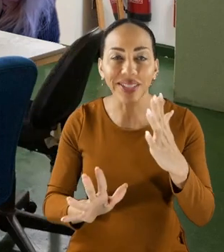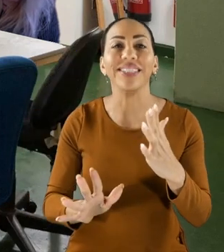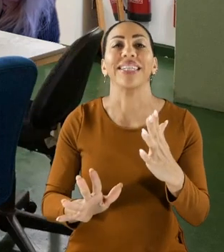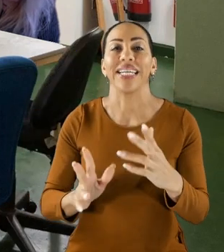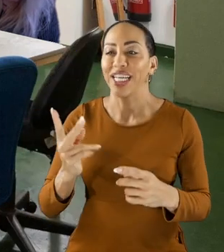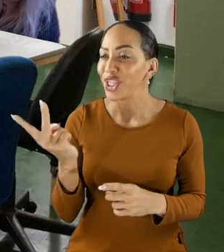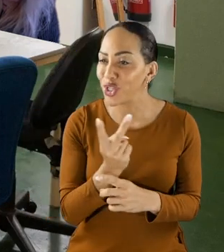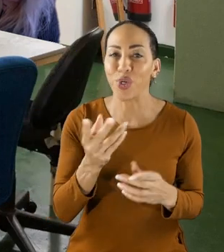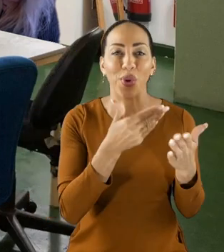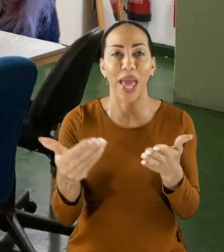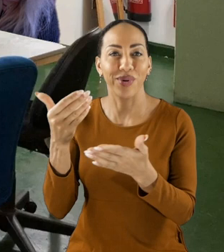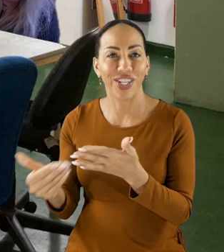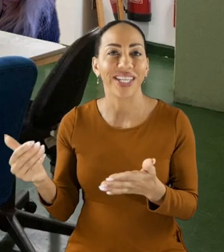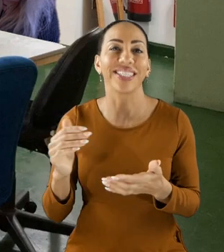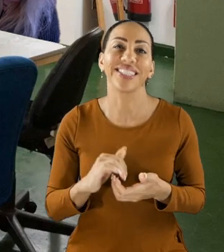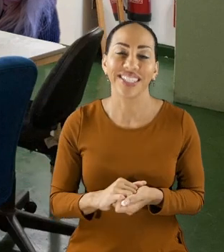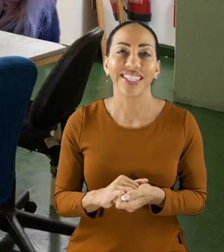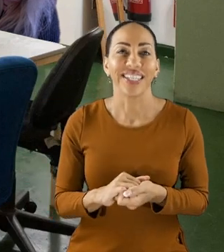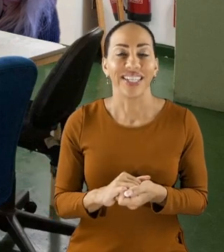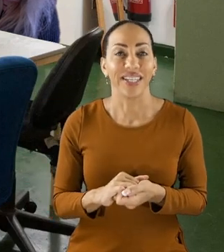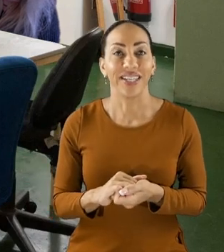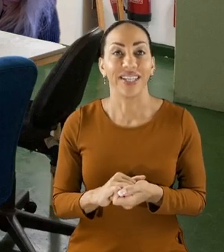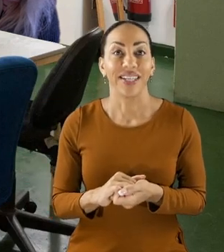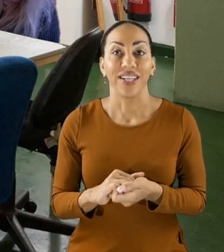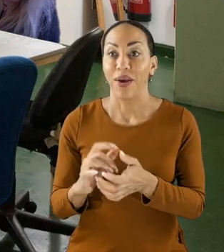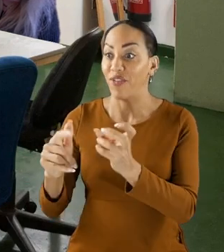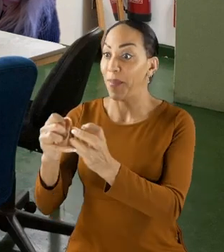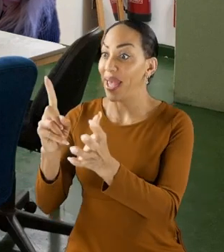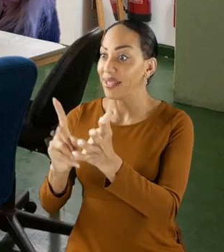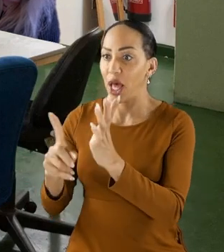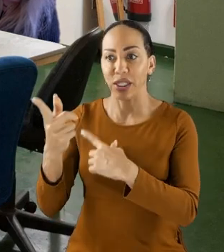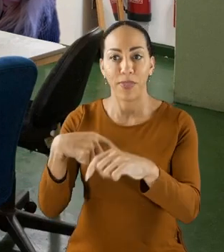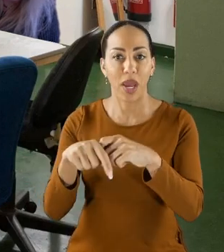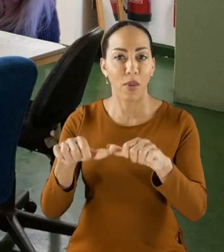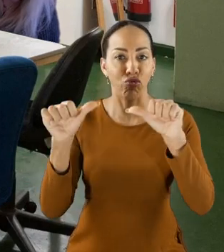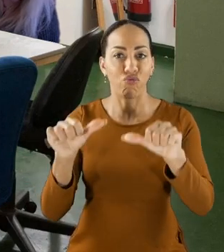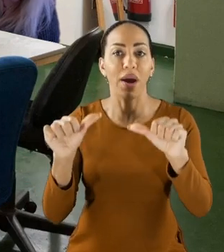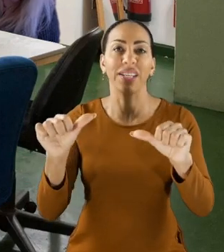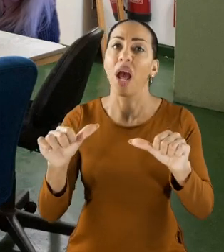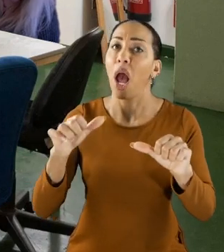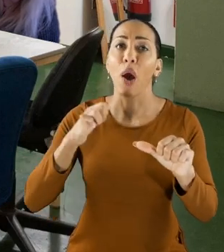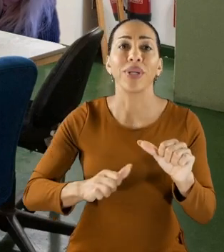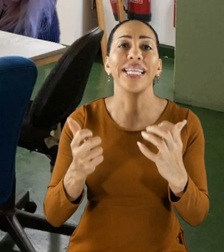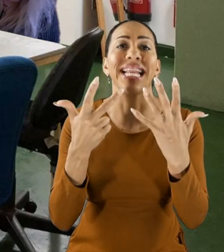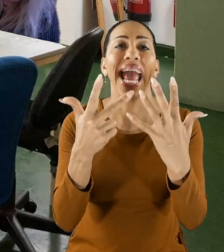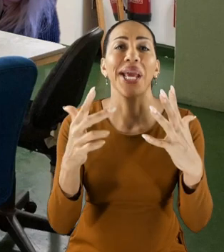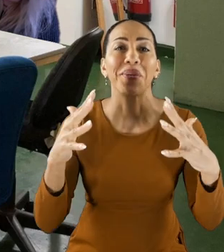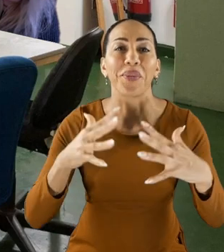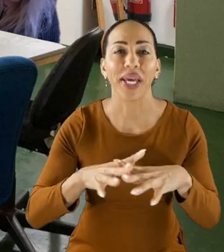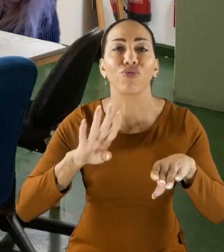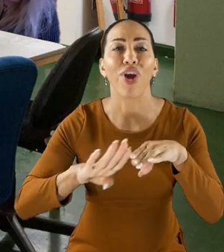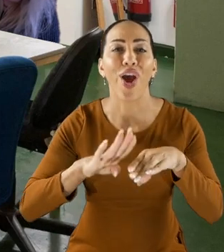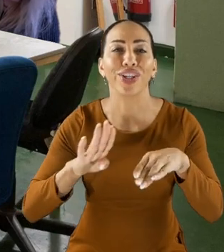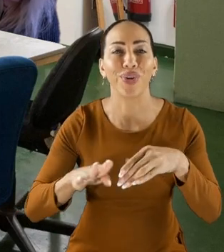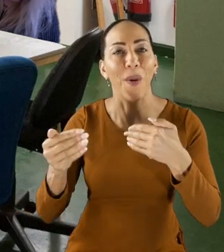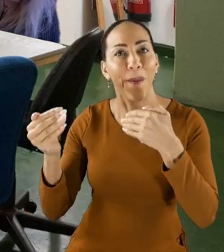experience in two languages. And I think to get that show right with the BSL, I would probably want an 8-week rehearsal